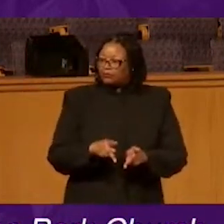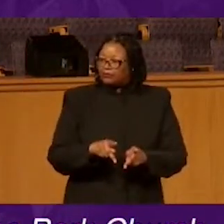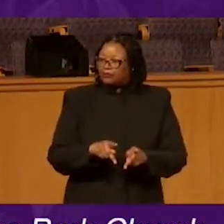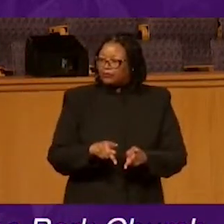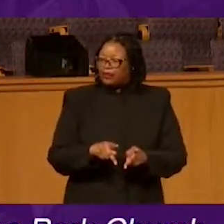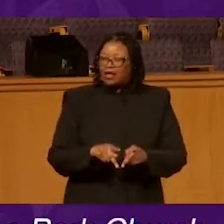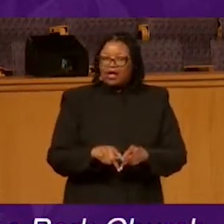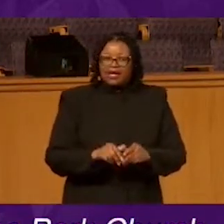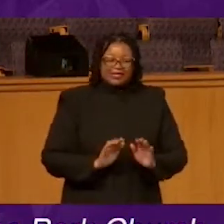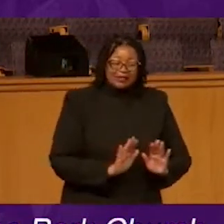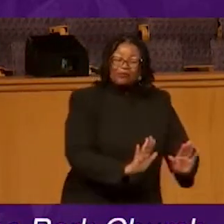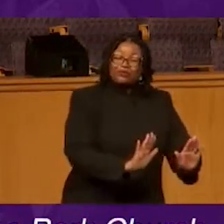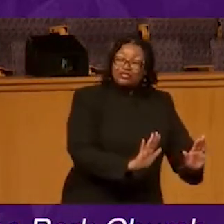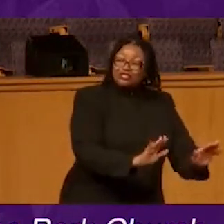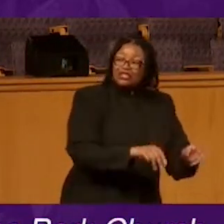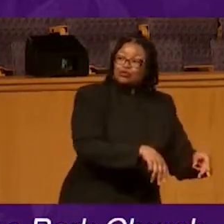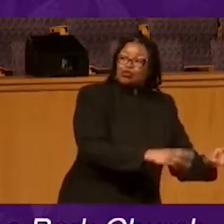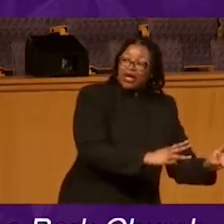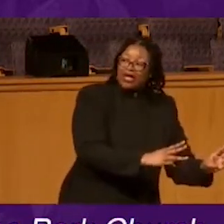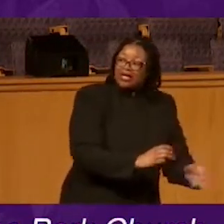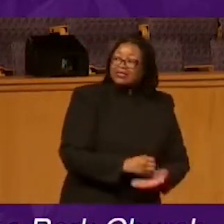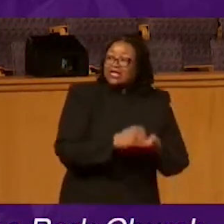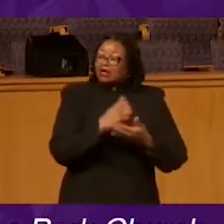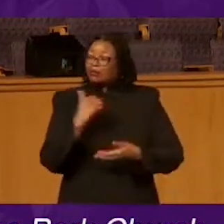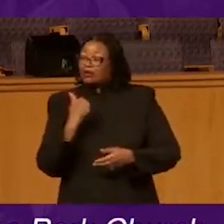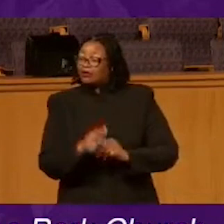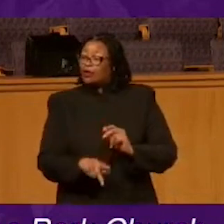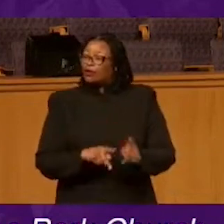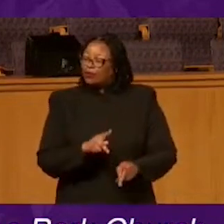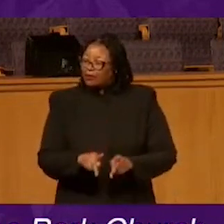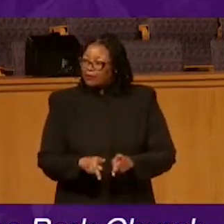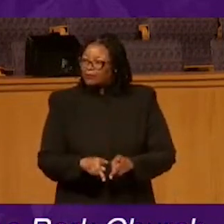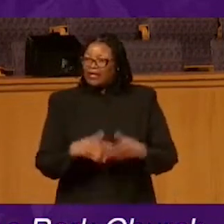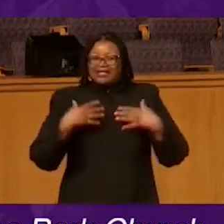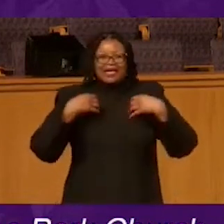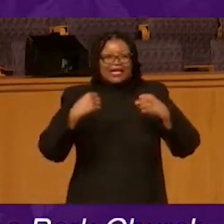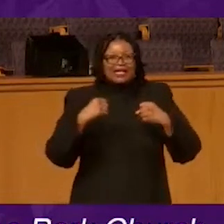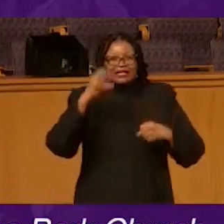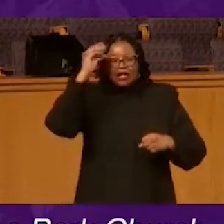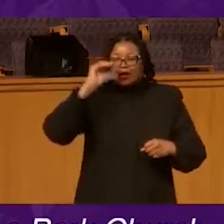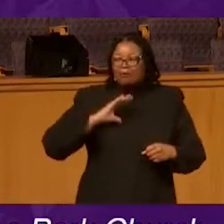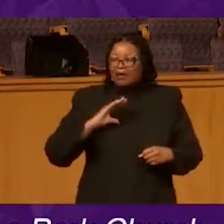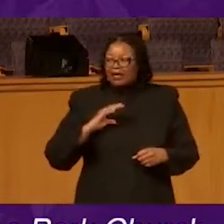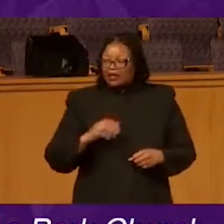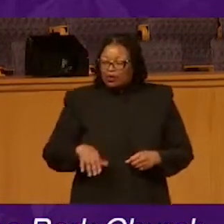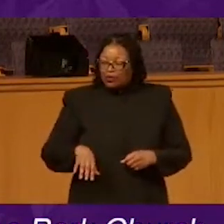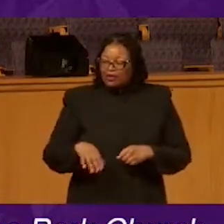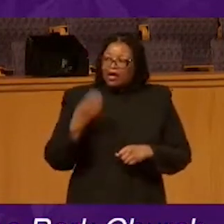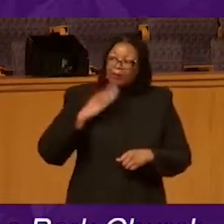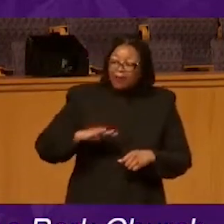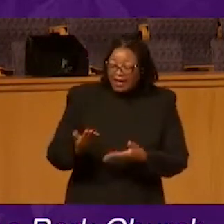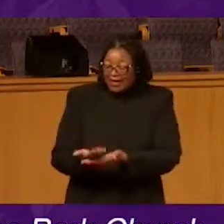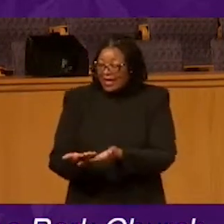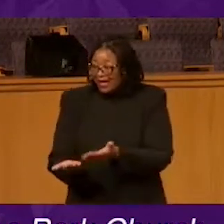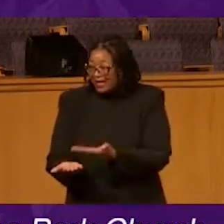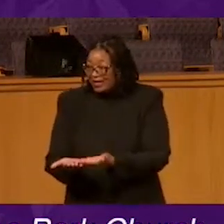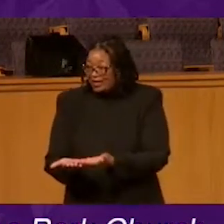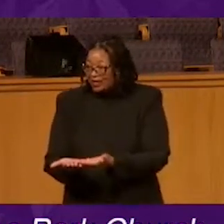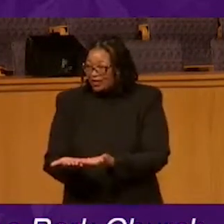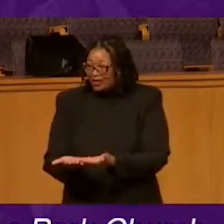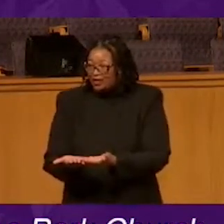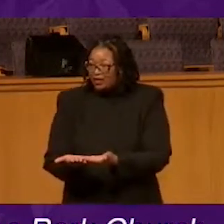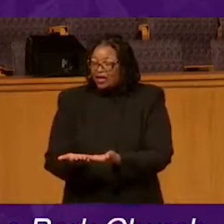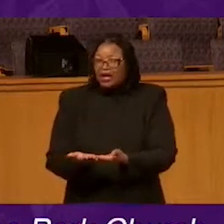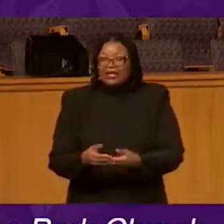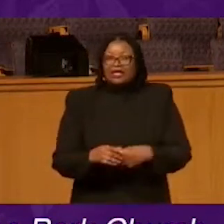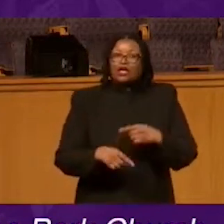He's pushing the edges. Chapter 3 continues by his healing a man with a withered hand on the Sabbath. That gets back